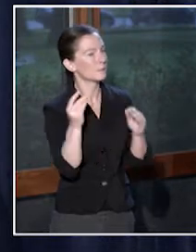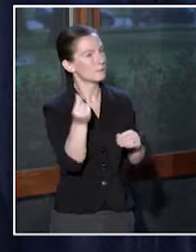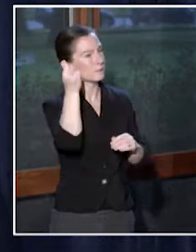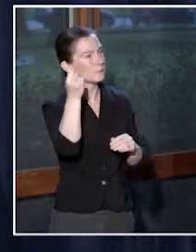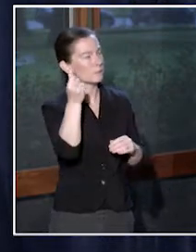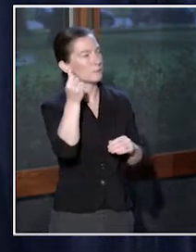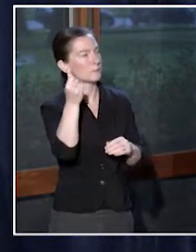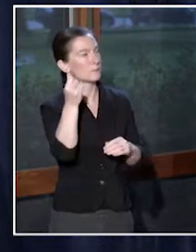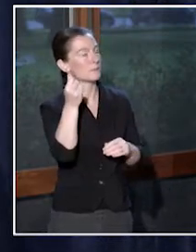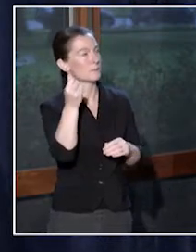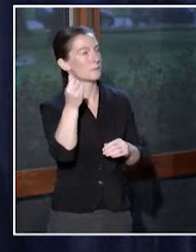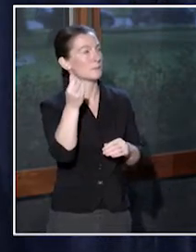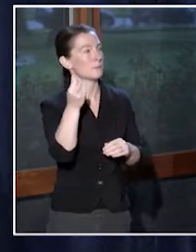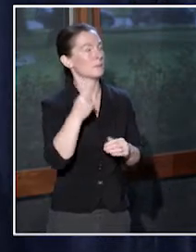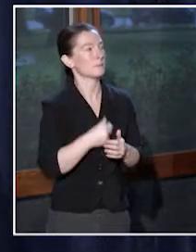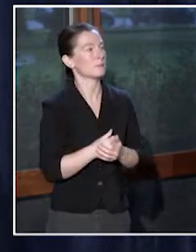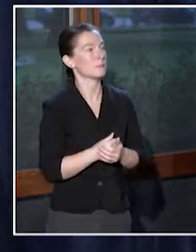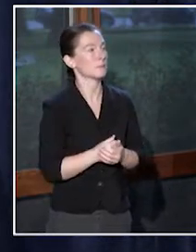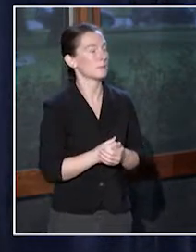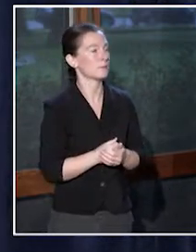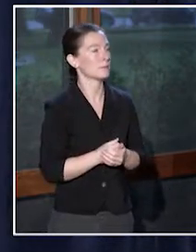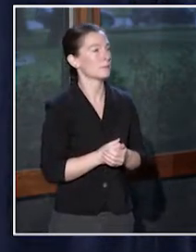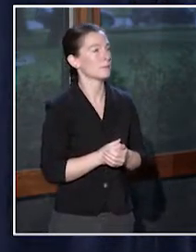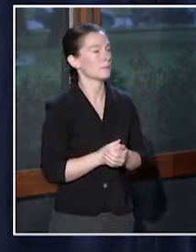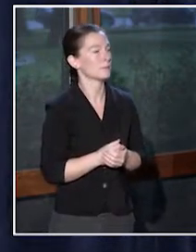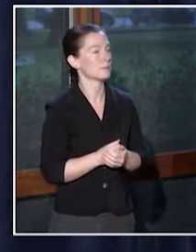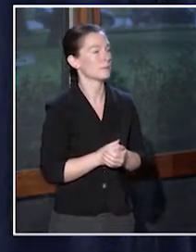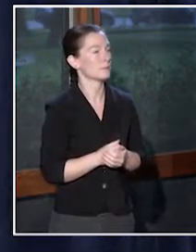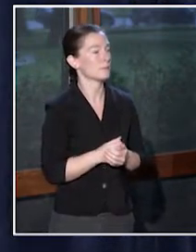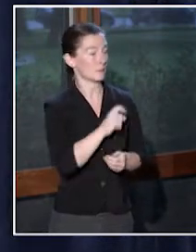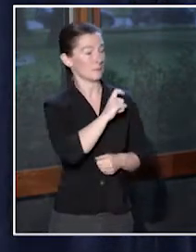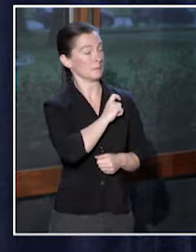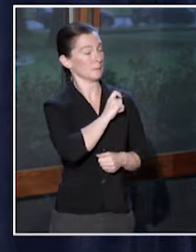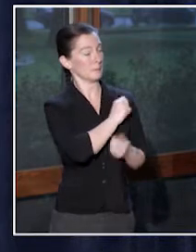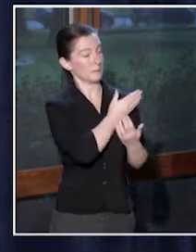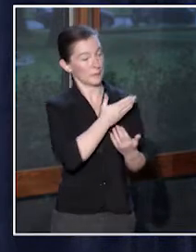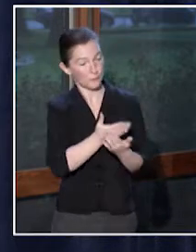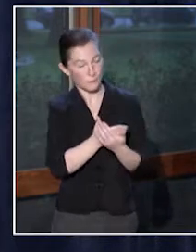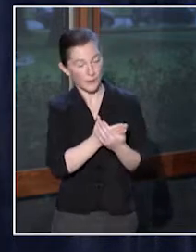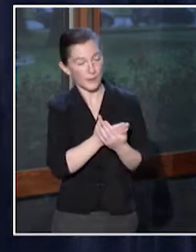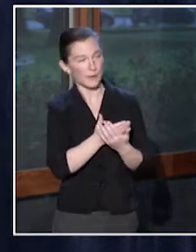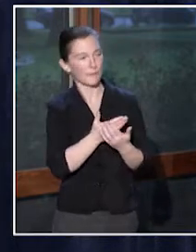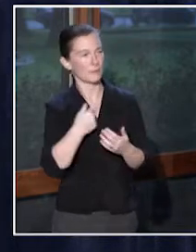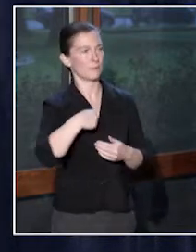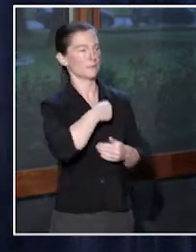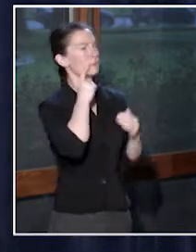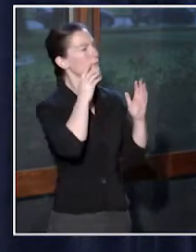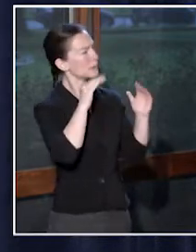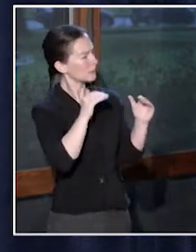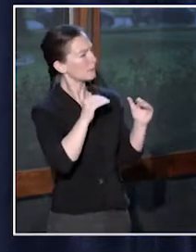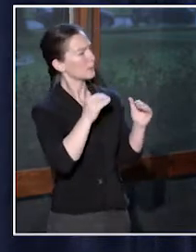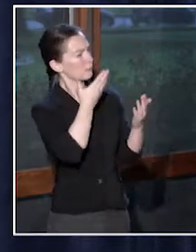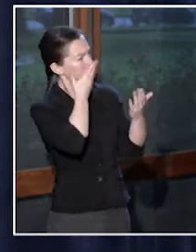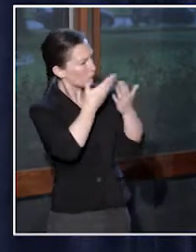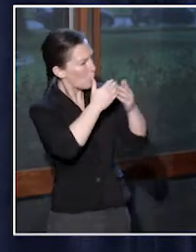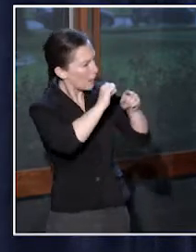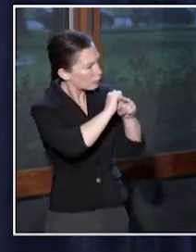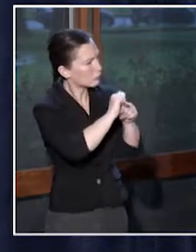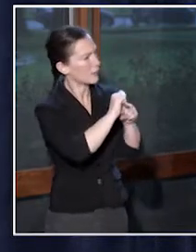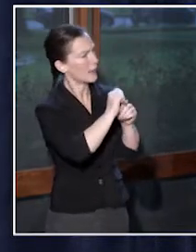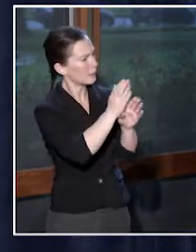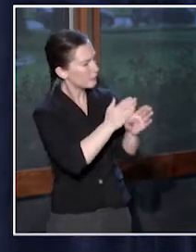basis. And when they get there, you expect them to be professional and well-trained. You expect them